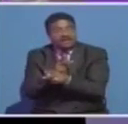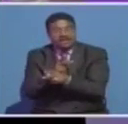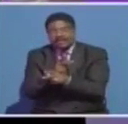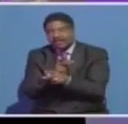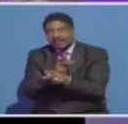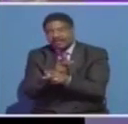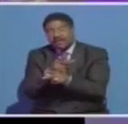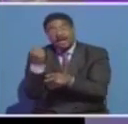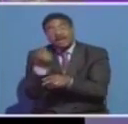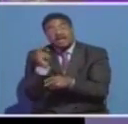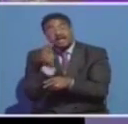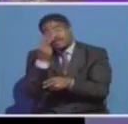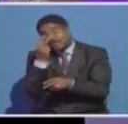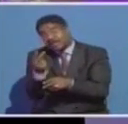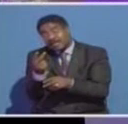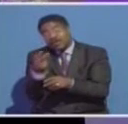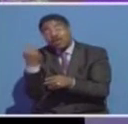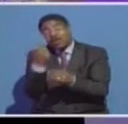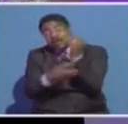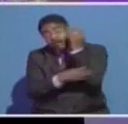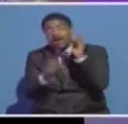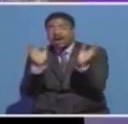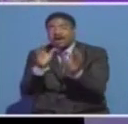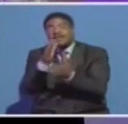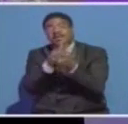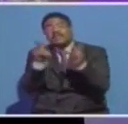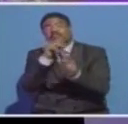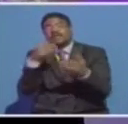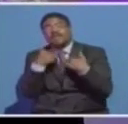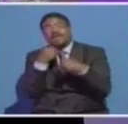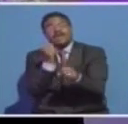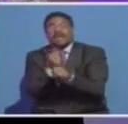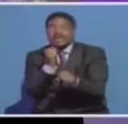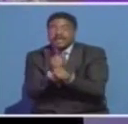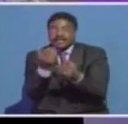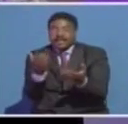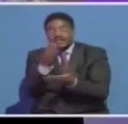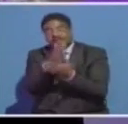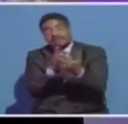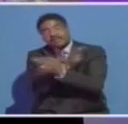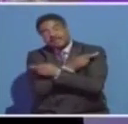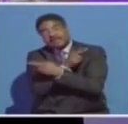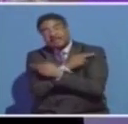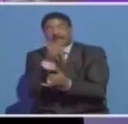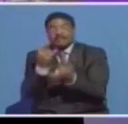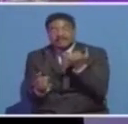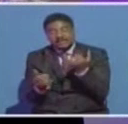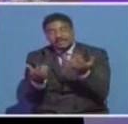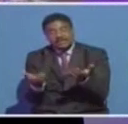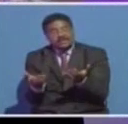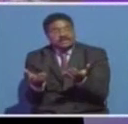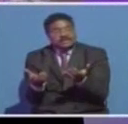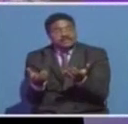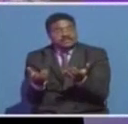vulnerable, we are looking at people who are unemployed and people who will retire in the near future. We're trying to encourage them